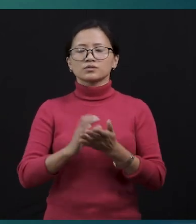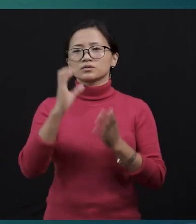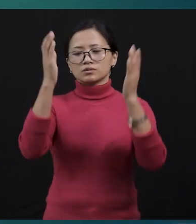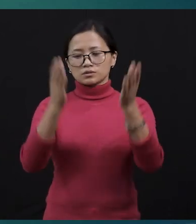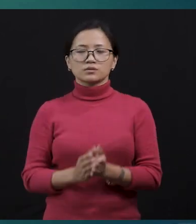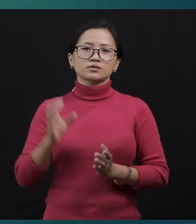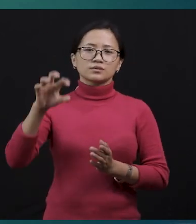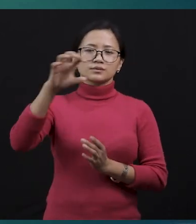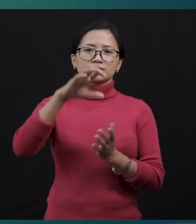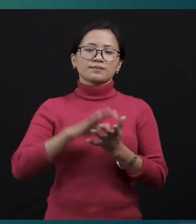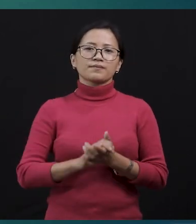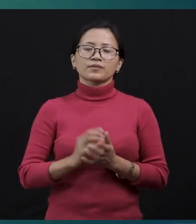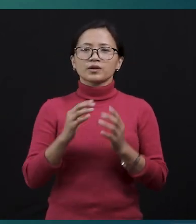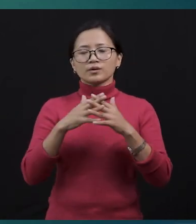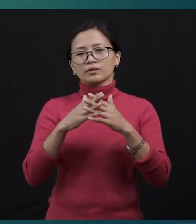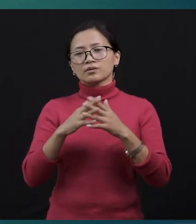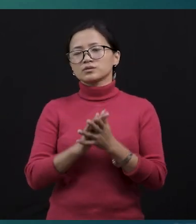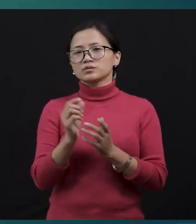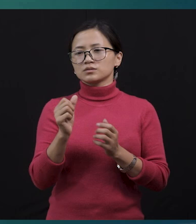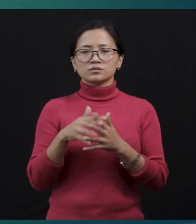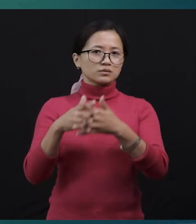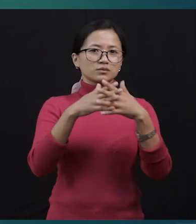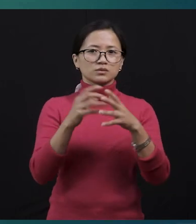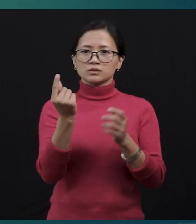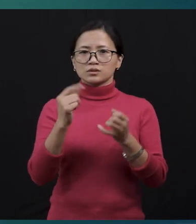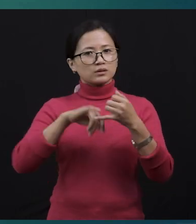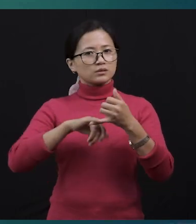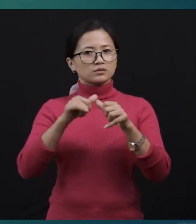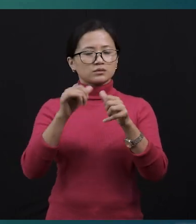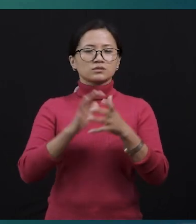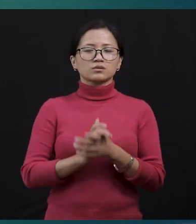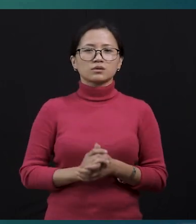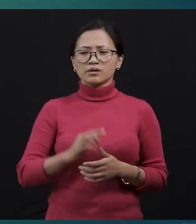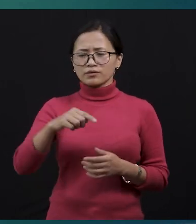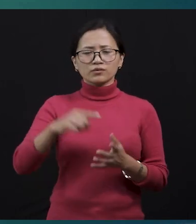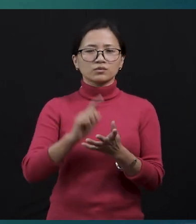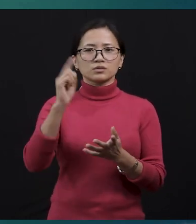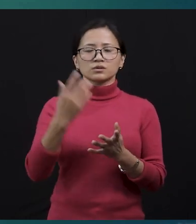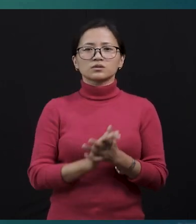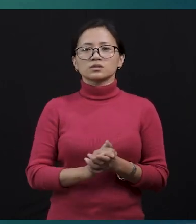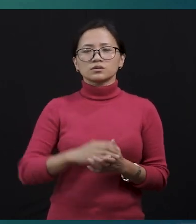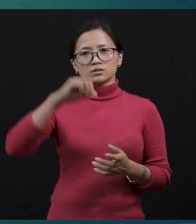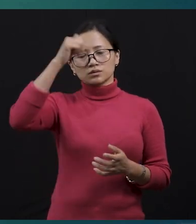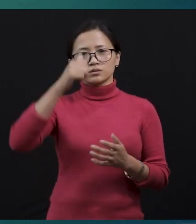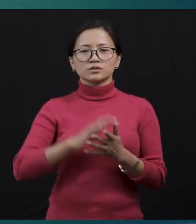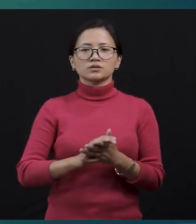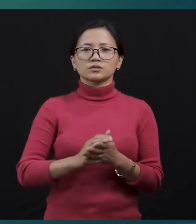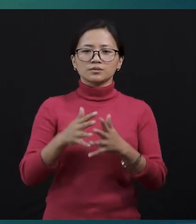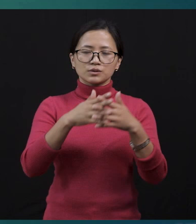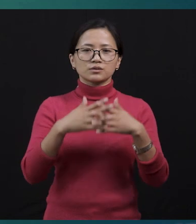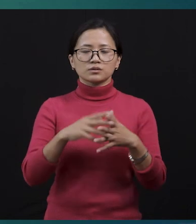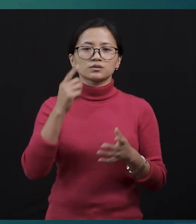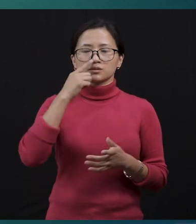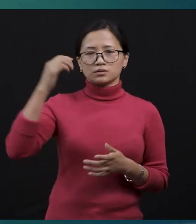our country and the US. She represented US, but we all know that everyone knows that she was an Indian American woman,